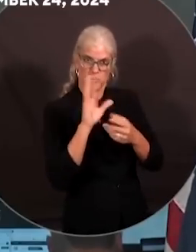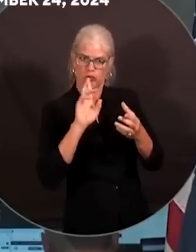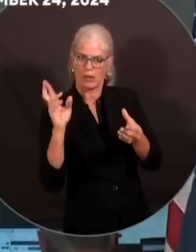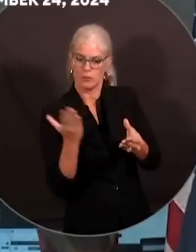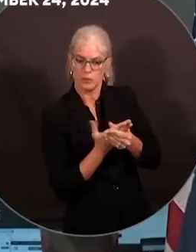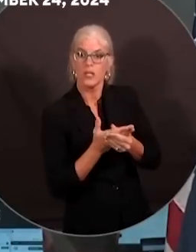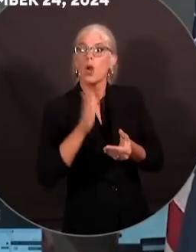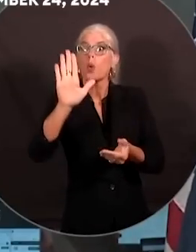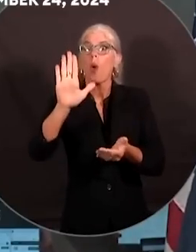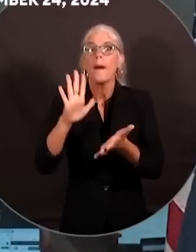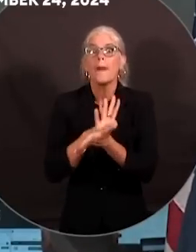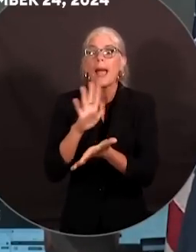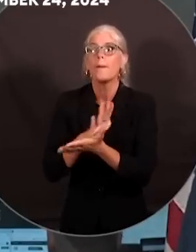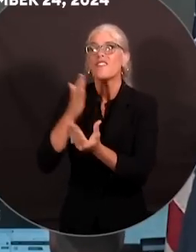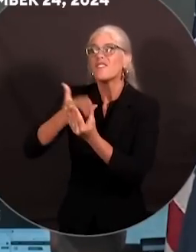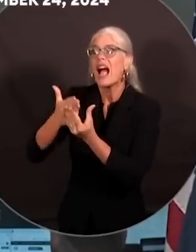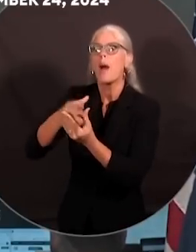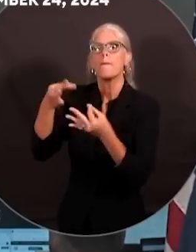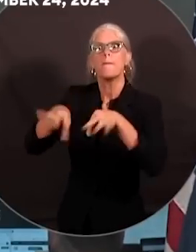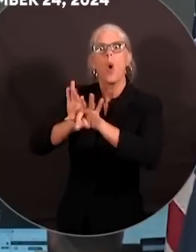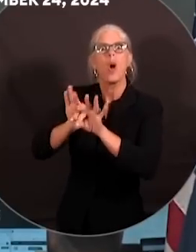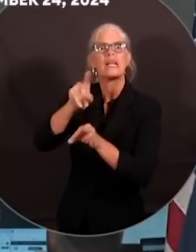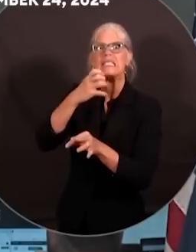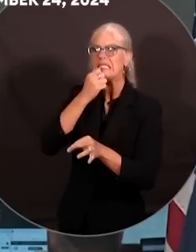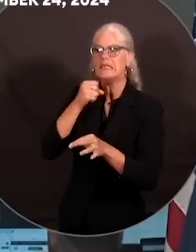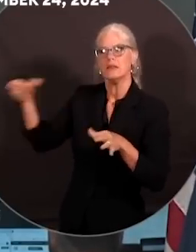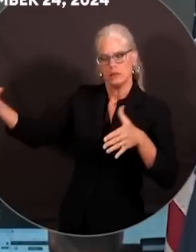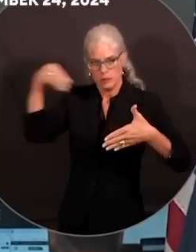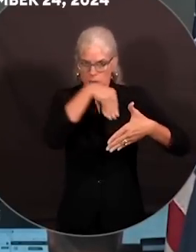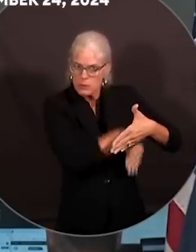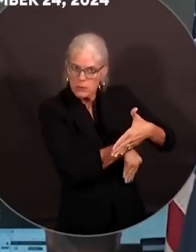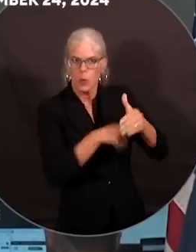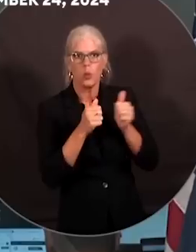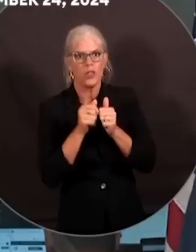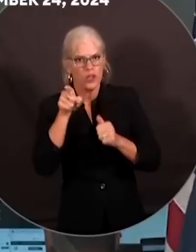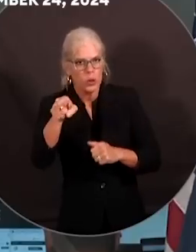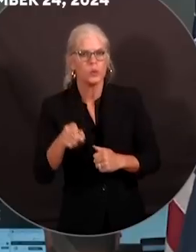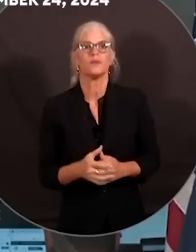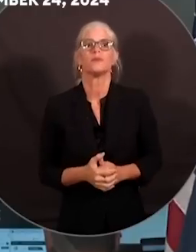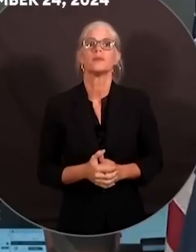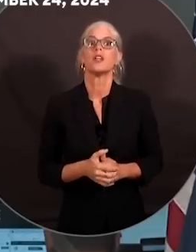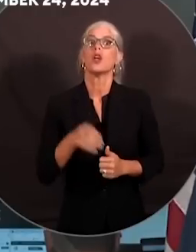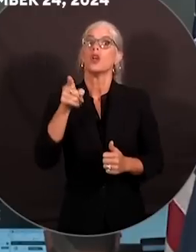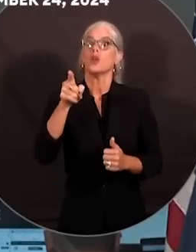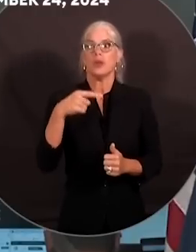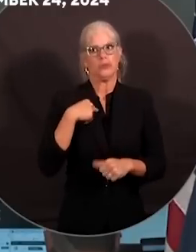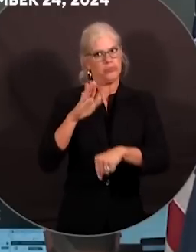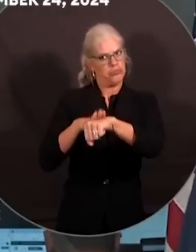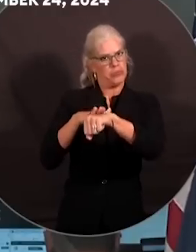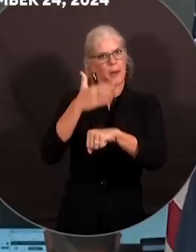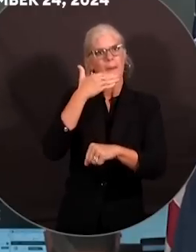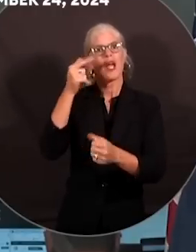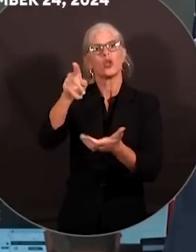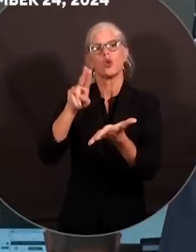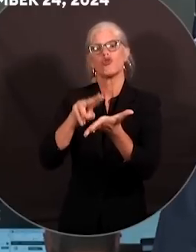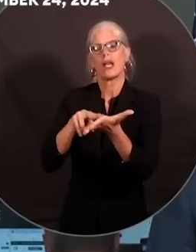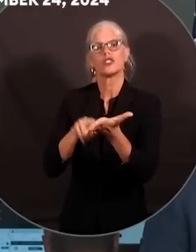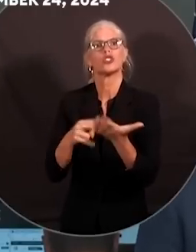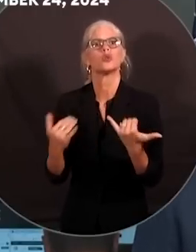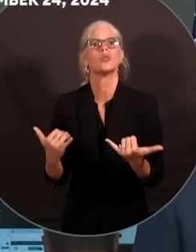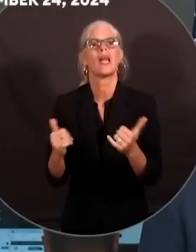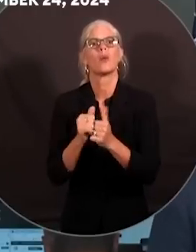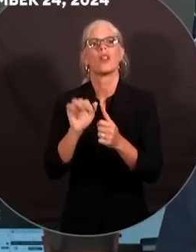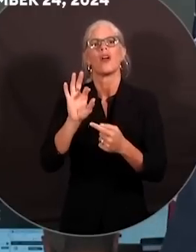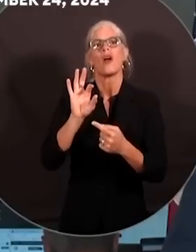a loved one have access or functional needs issues, please register today with the Florida Special Needs Registry